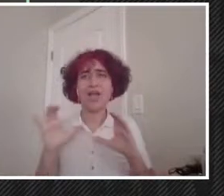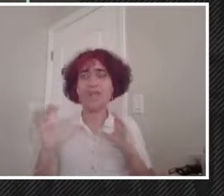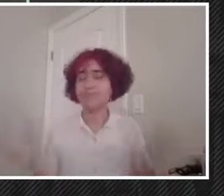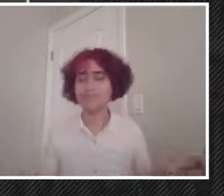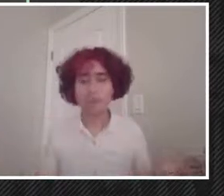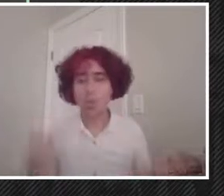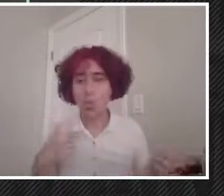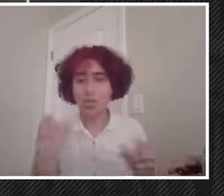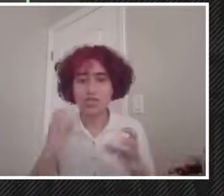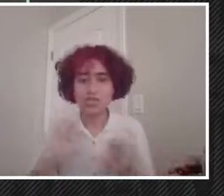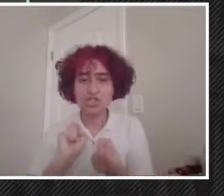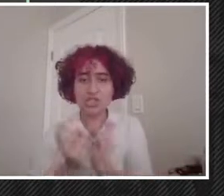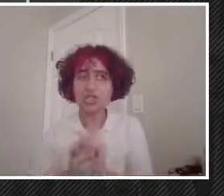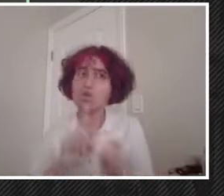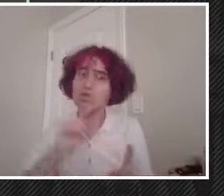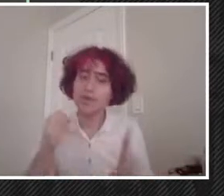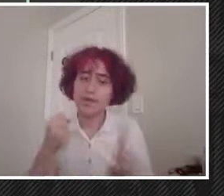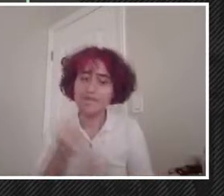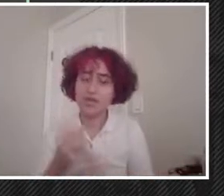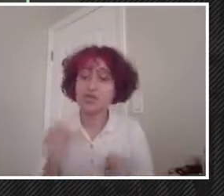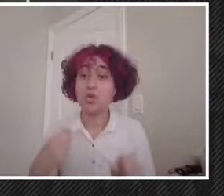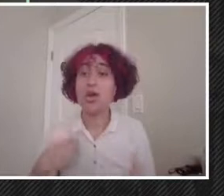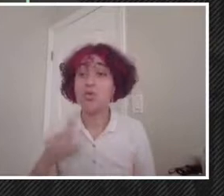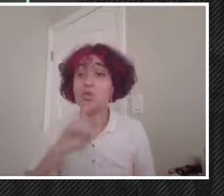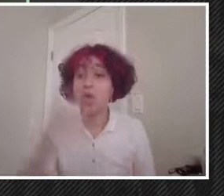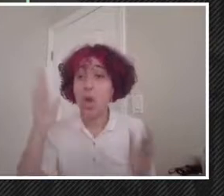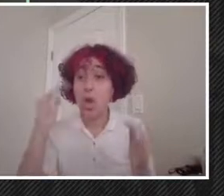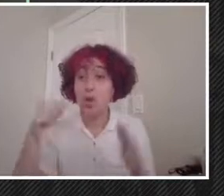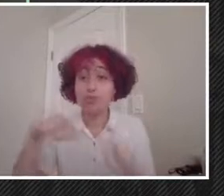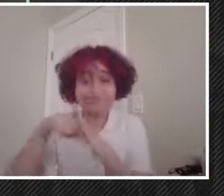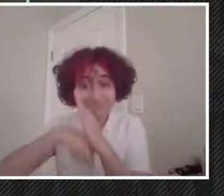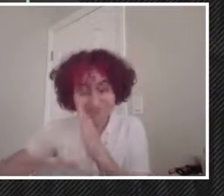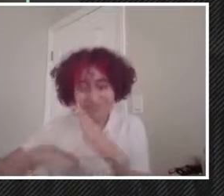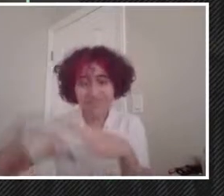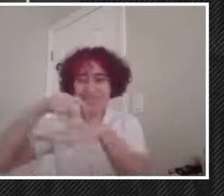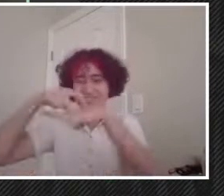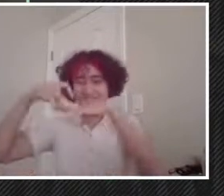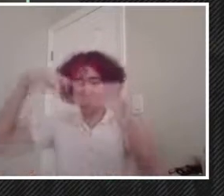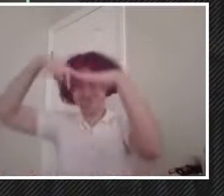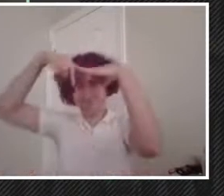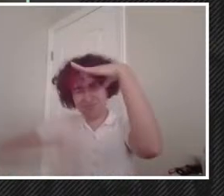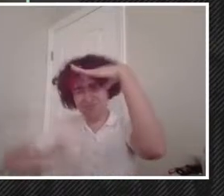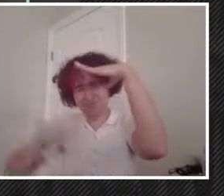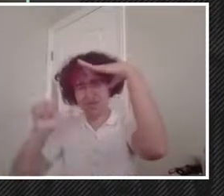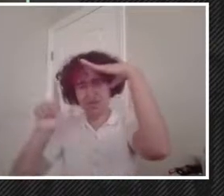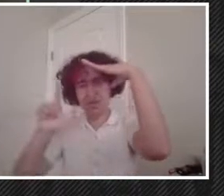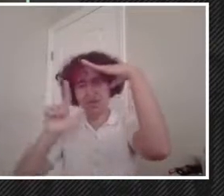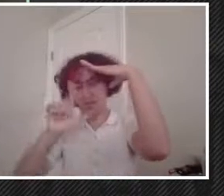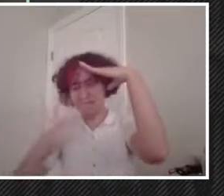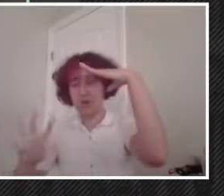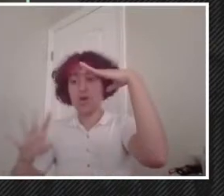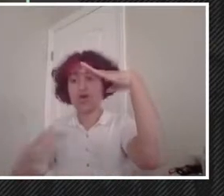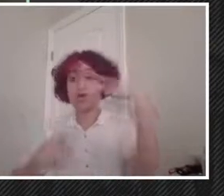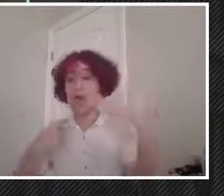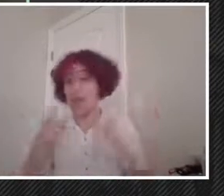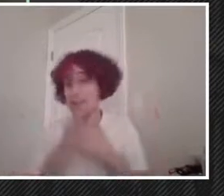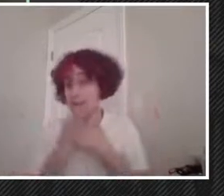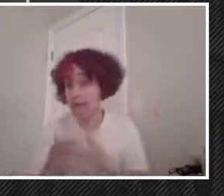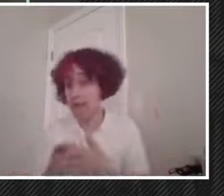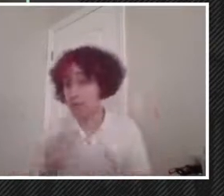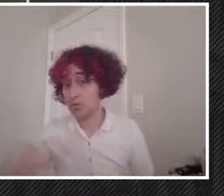that's what I really hope we get into in 2024. I mean, I will be honest with you, we have a very short